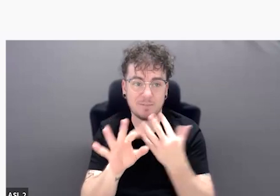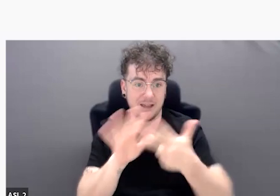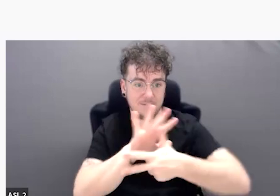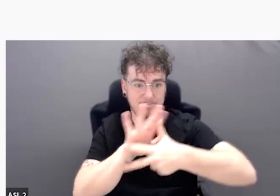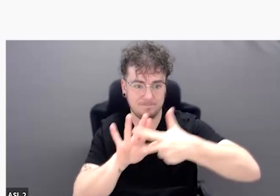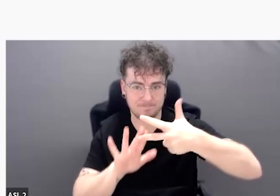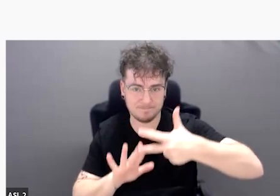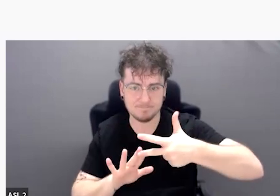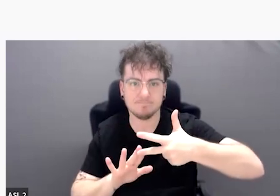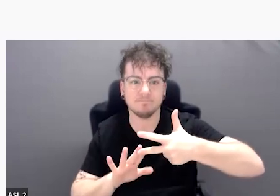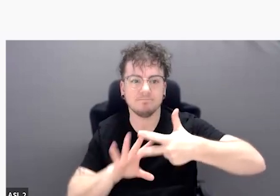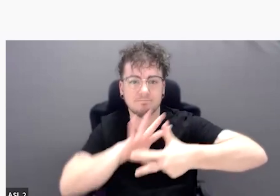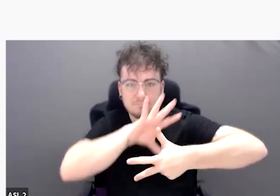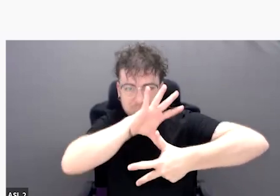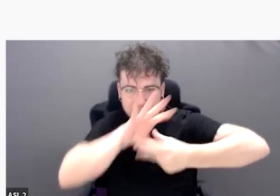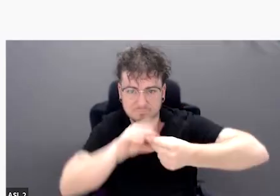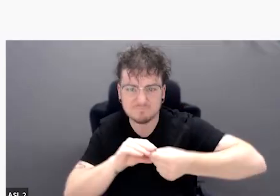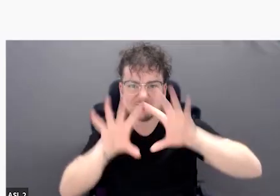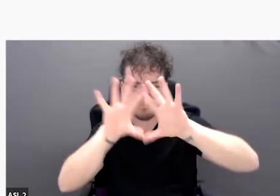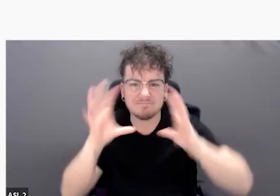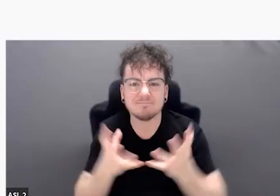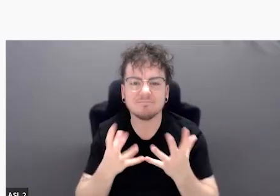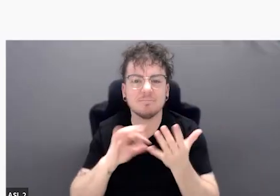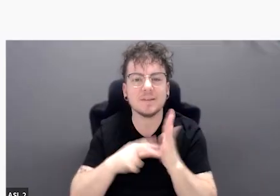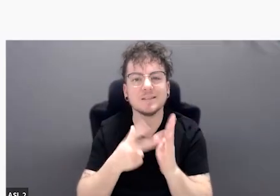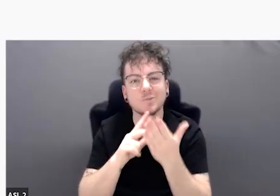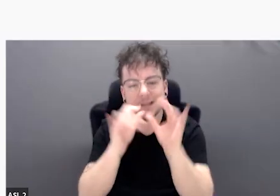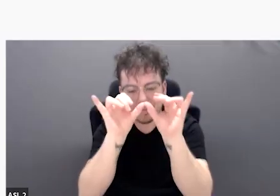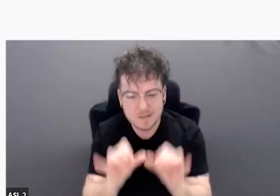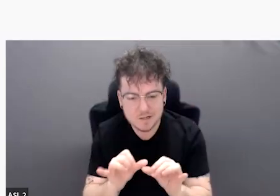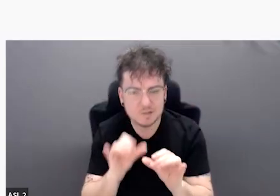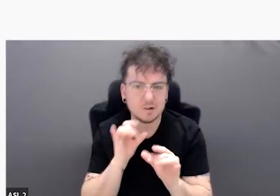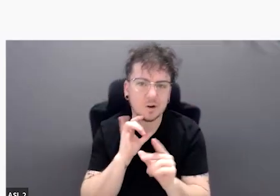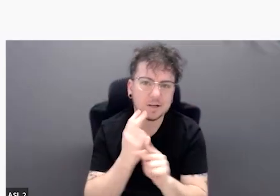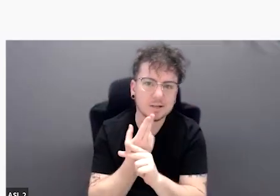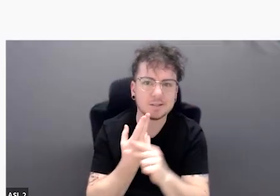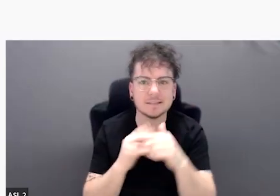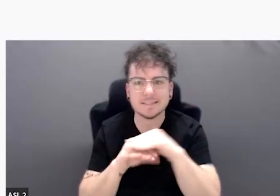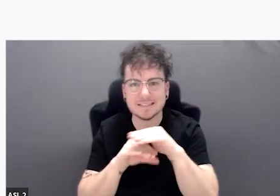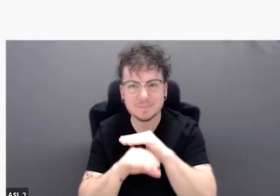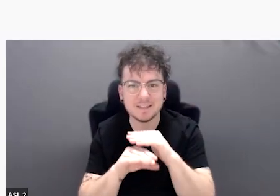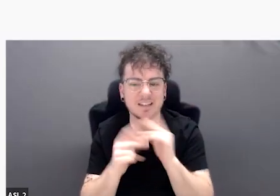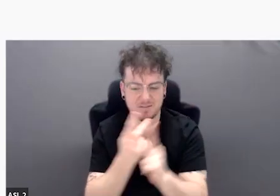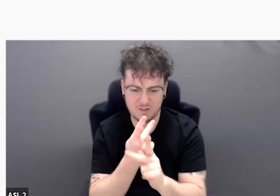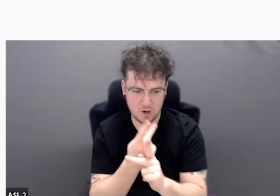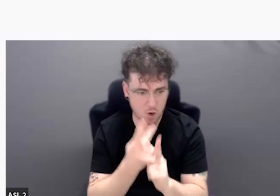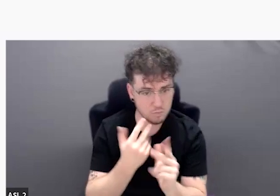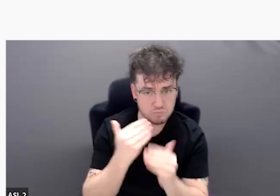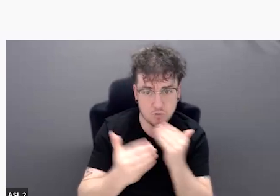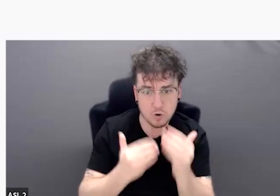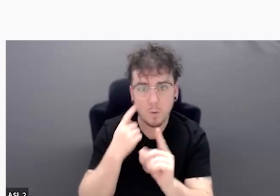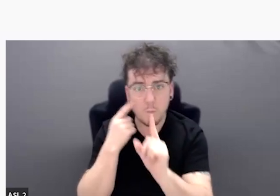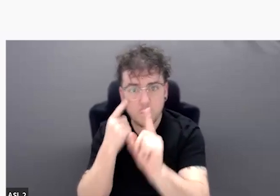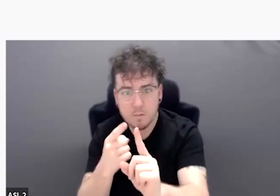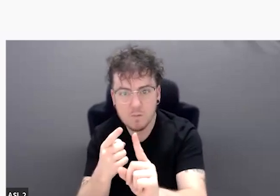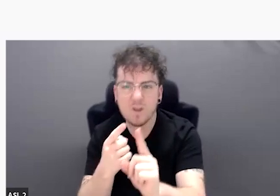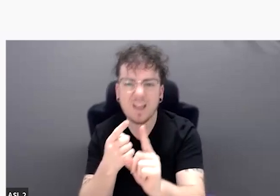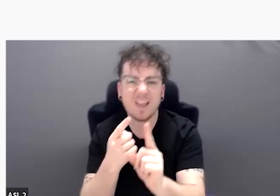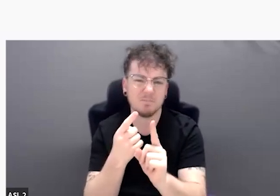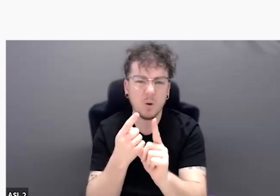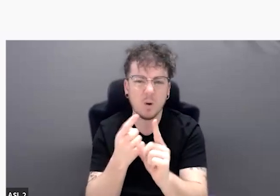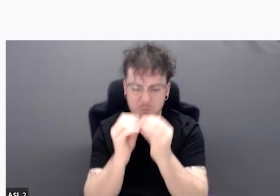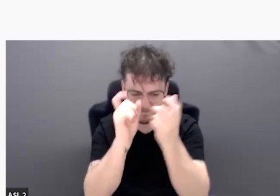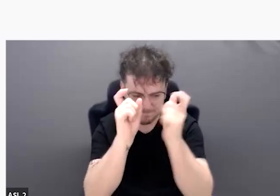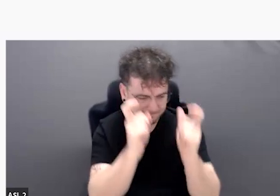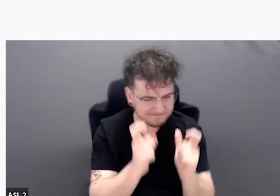able to take a comprehensive approach to measuring accessibility, allows us to gauge our progress, continuously refine our practices based